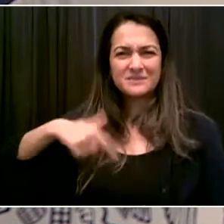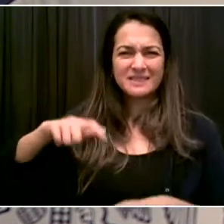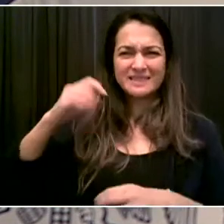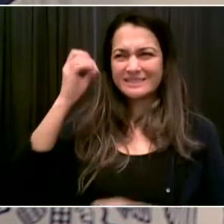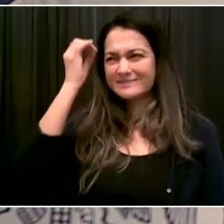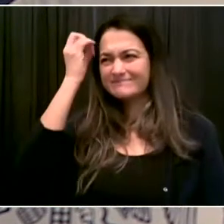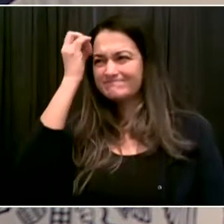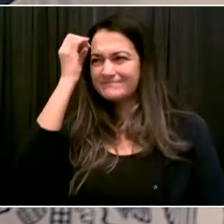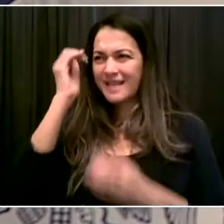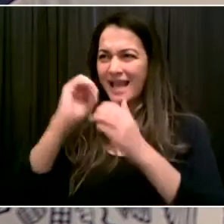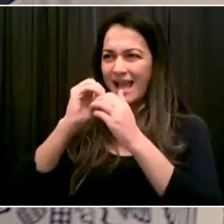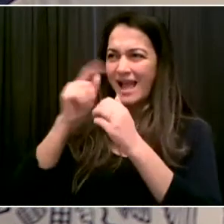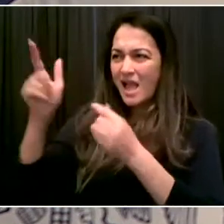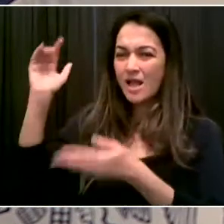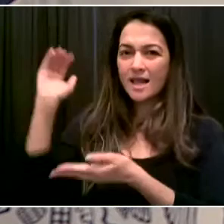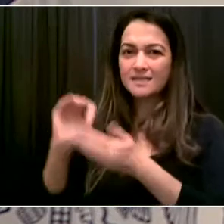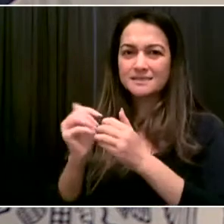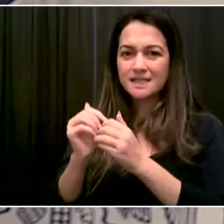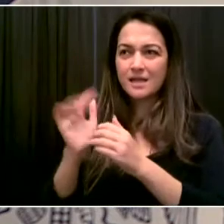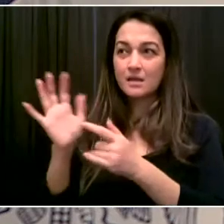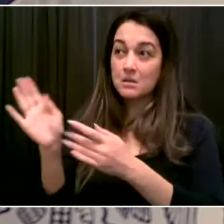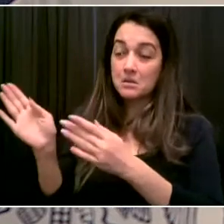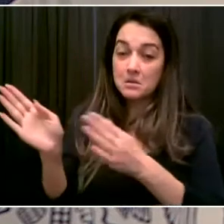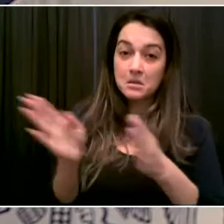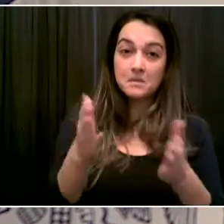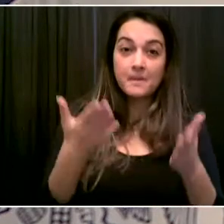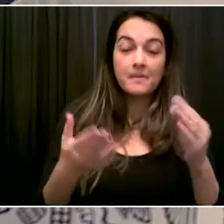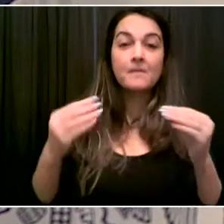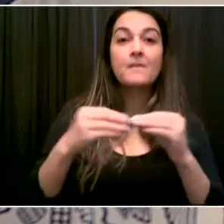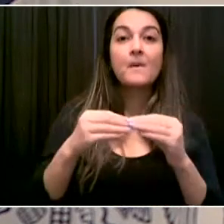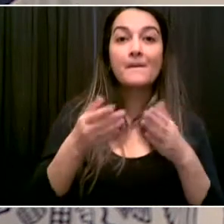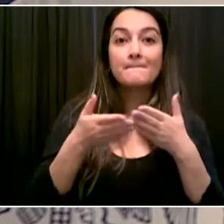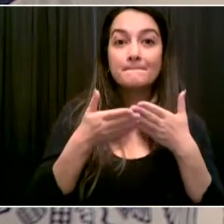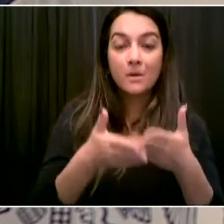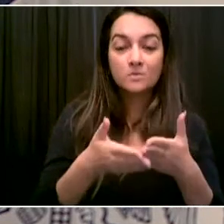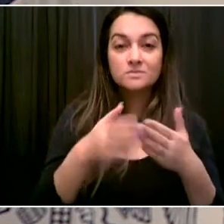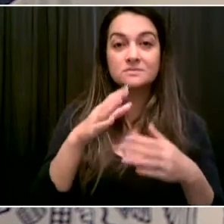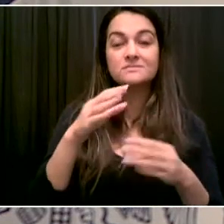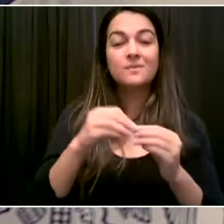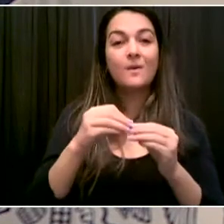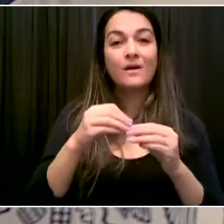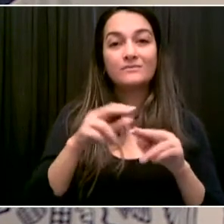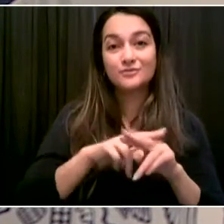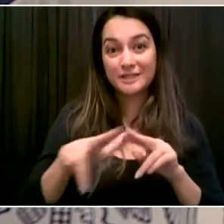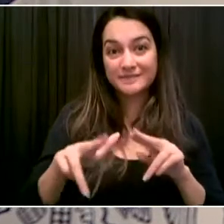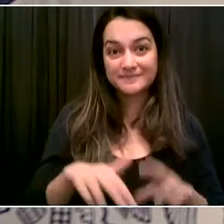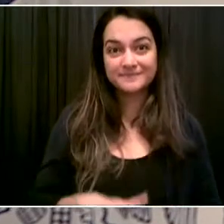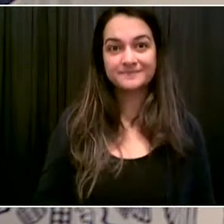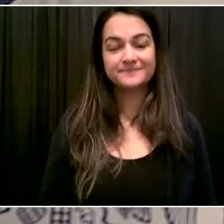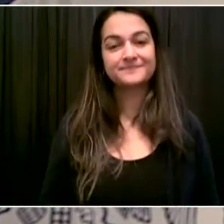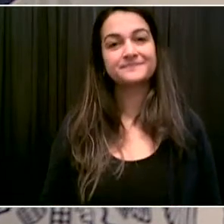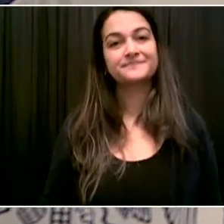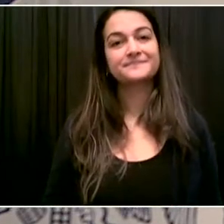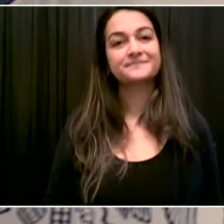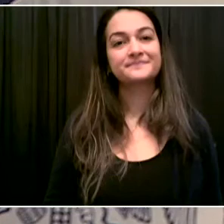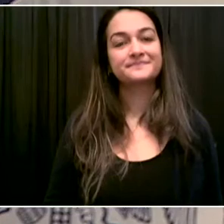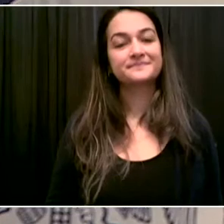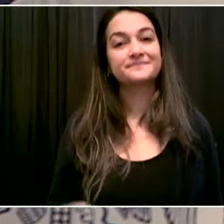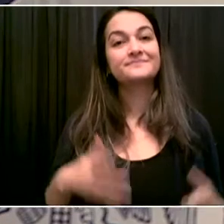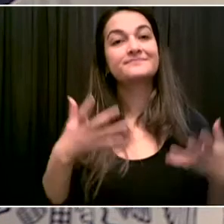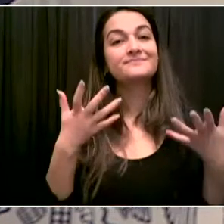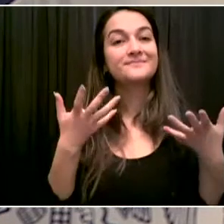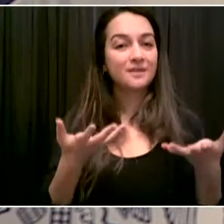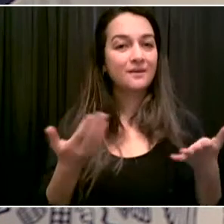talked about that in the next weeks. But I think something of this magnitude, that's why I say let's go to root causes. We have to figure